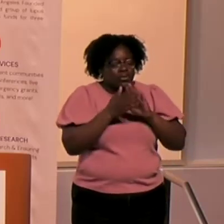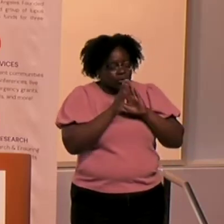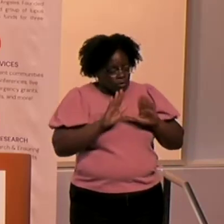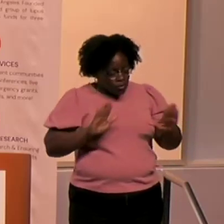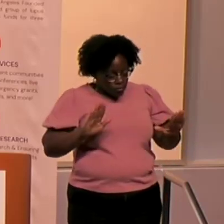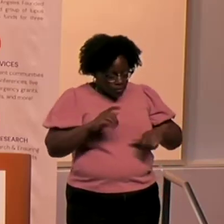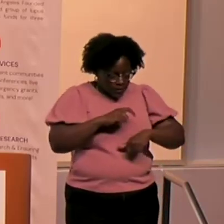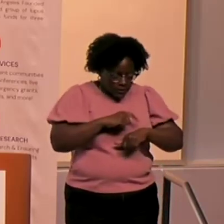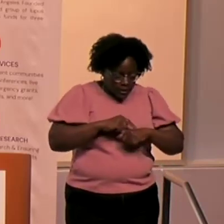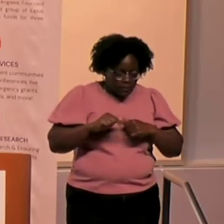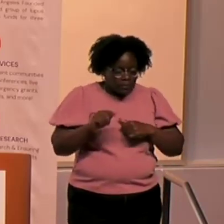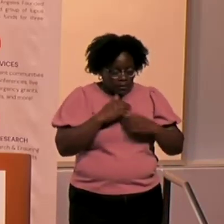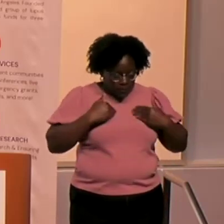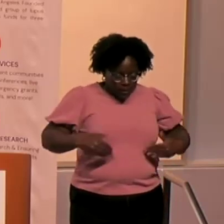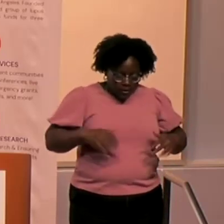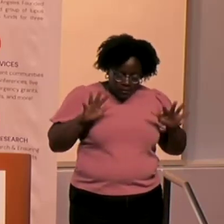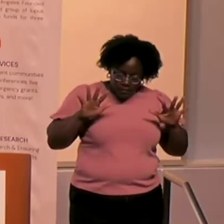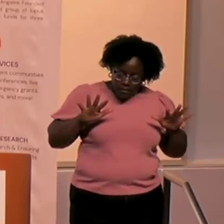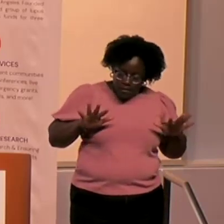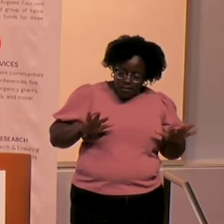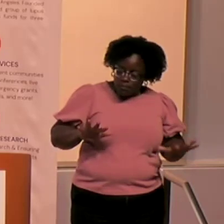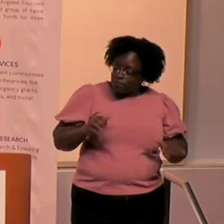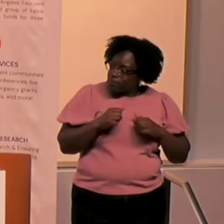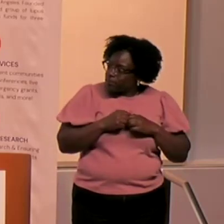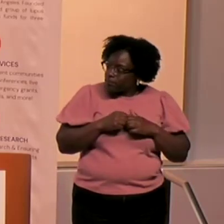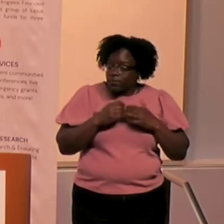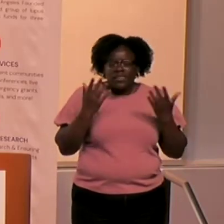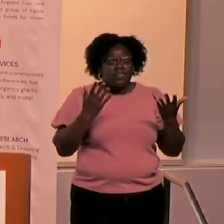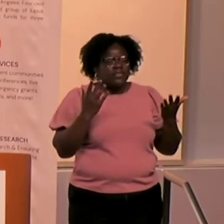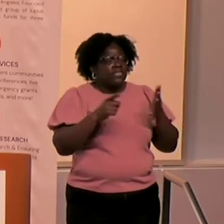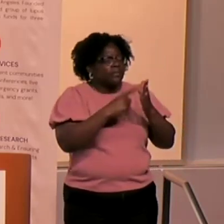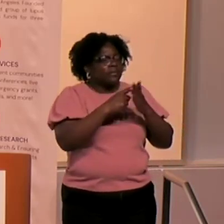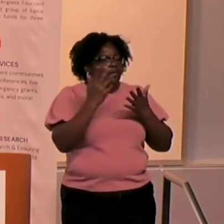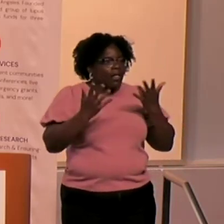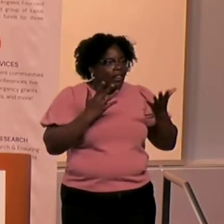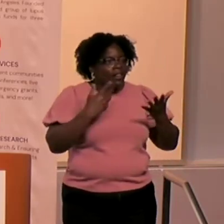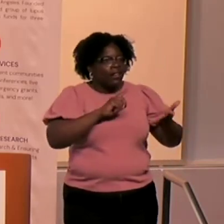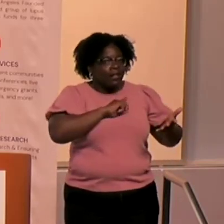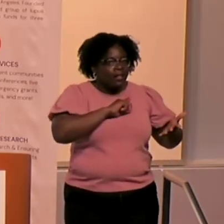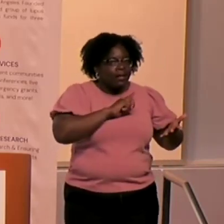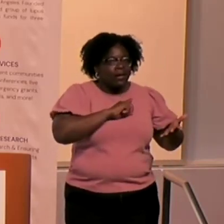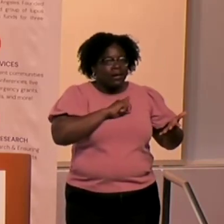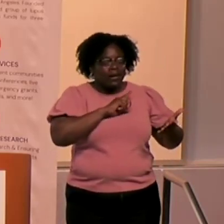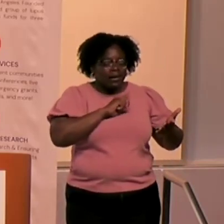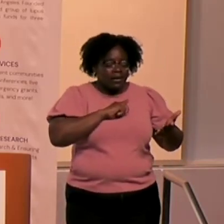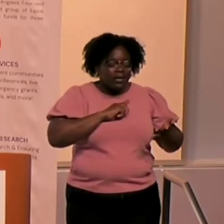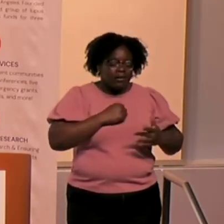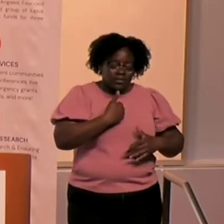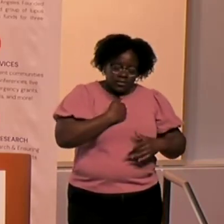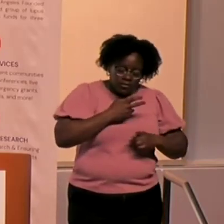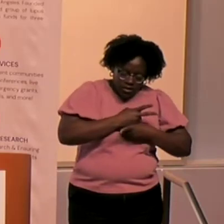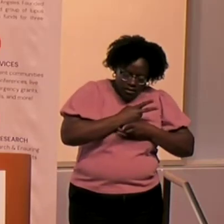need on our bodies. And I know for me, sometimes I feel guilty taking that self-care,